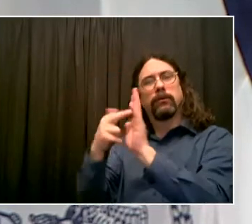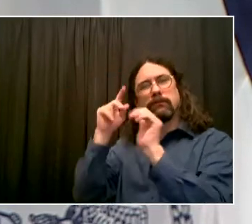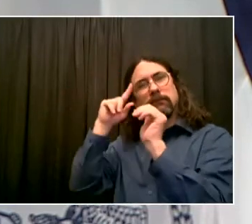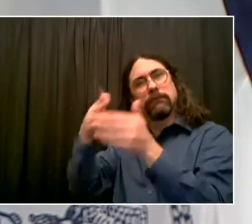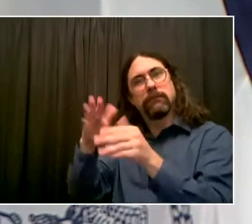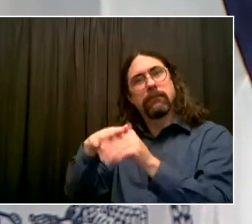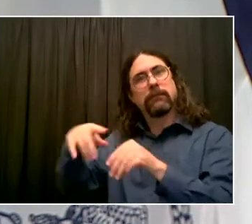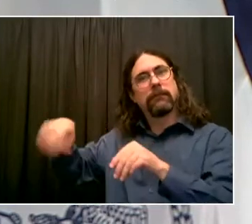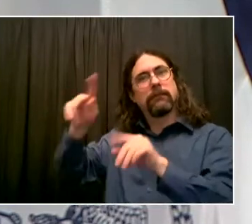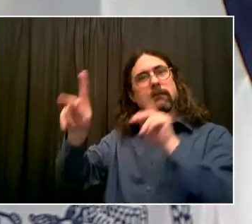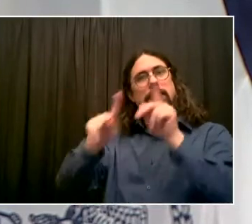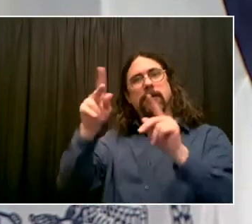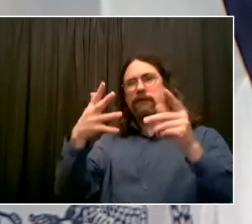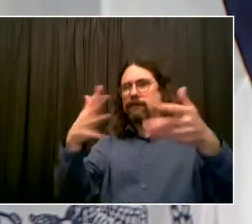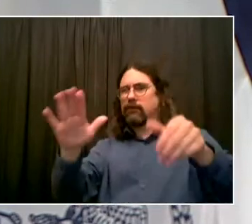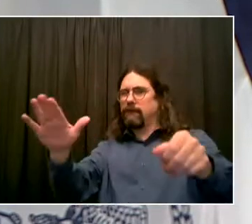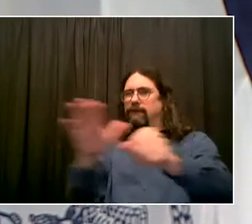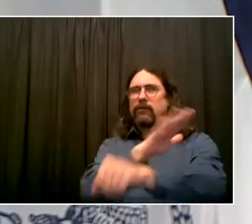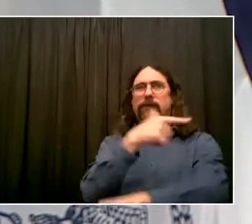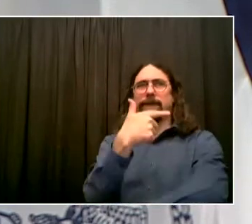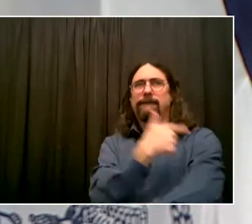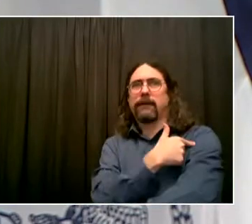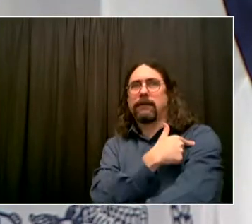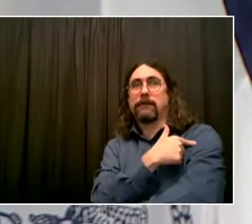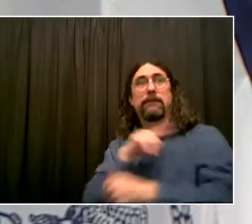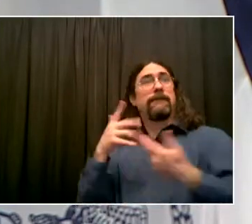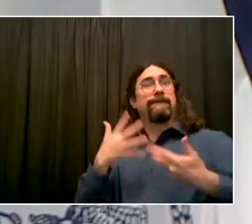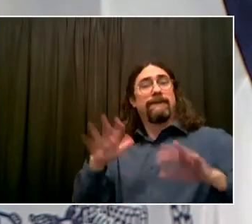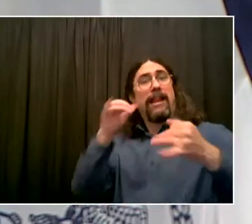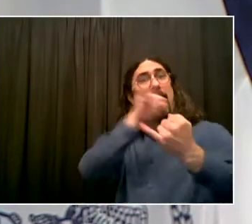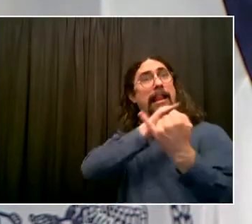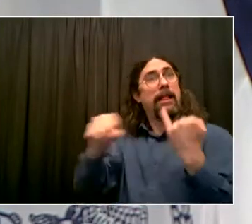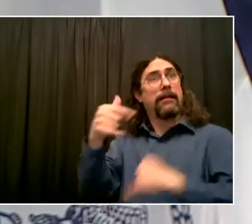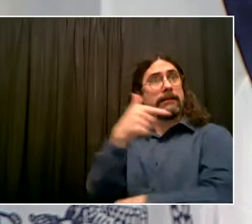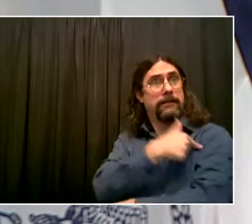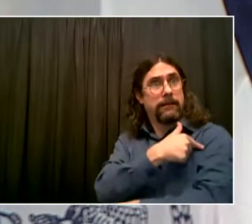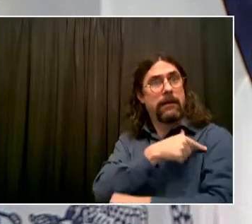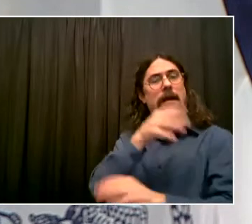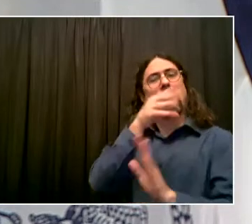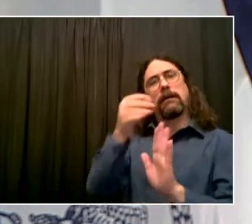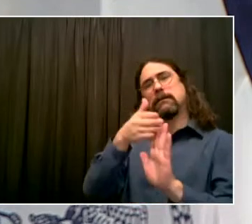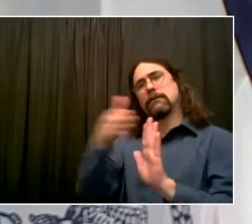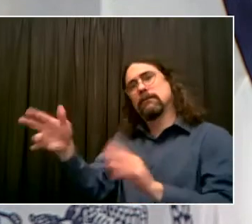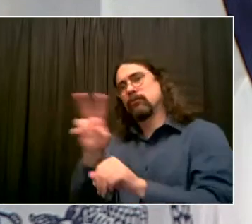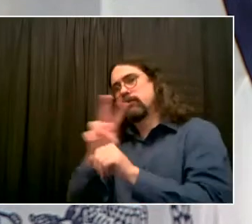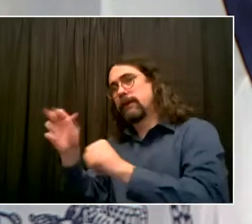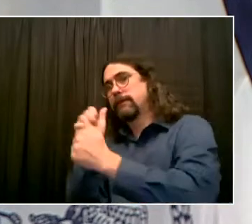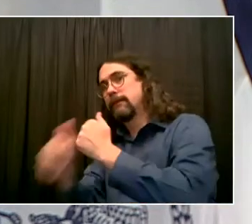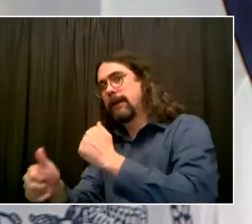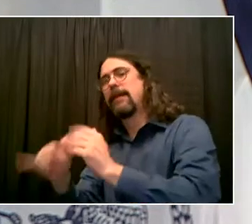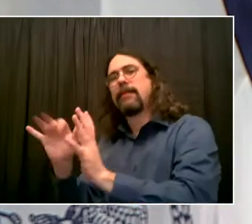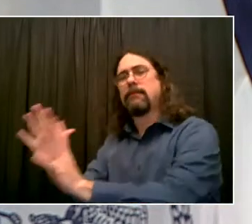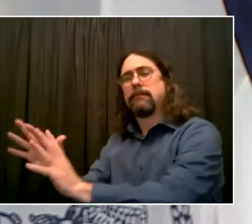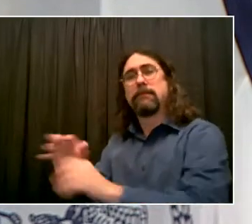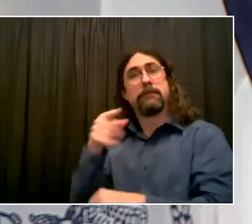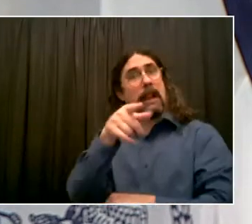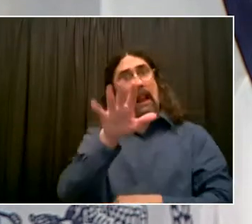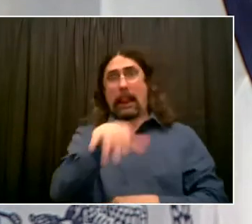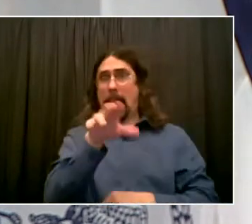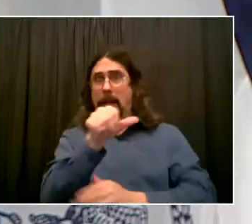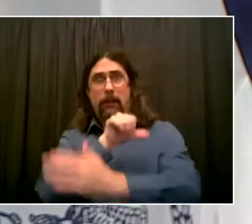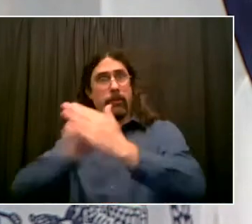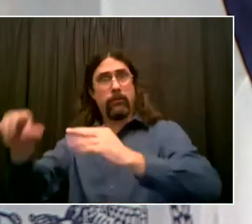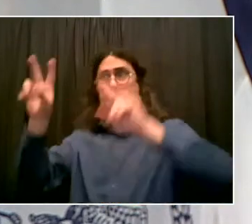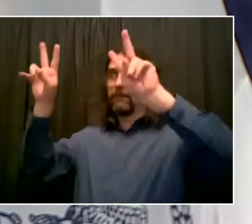take careful precautions. I think it still comes back to the central point we've talked about for a while. We have to keep our guard up. We have to keep vigilant.